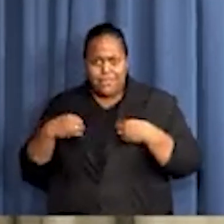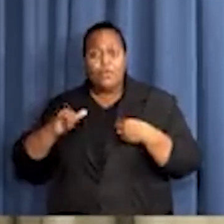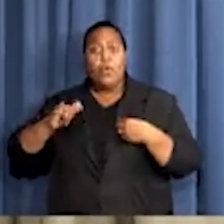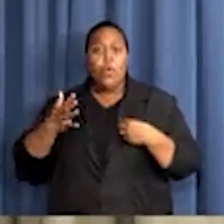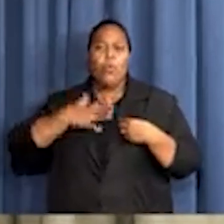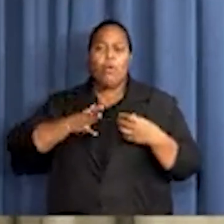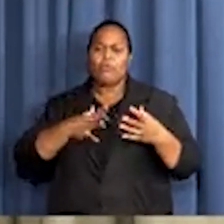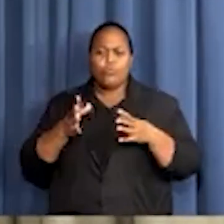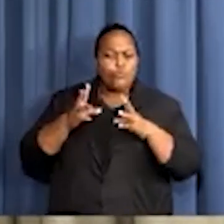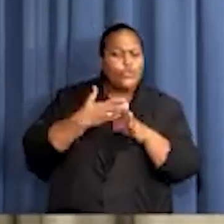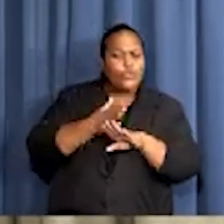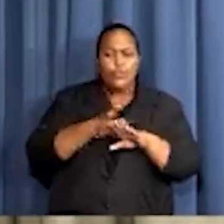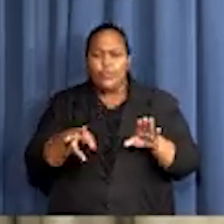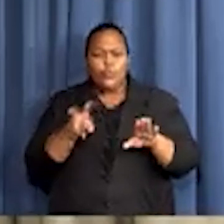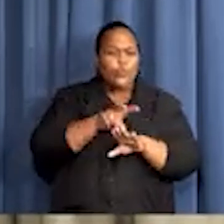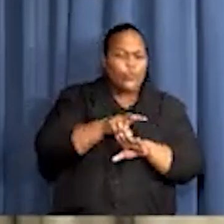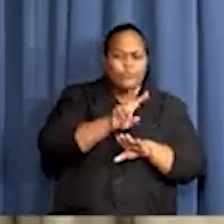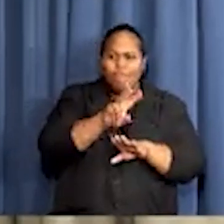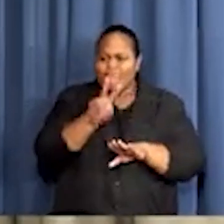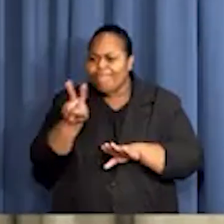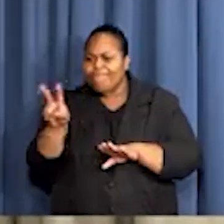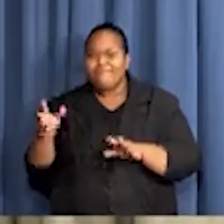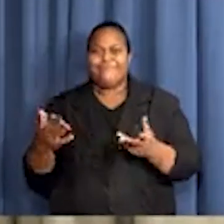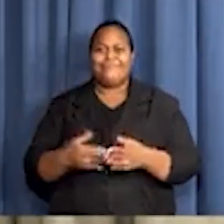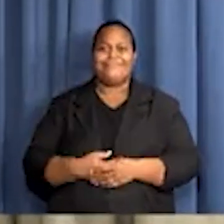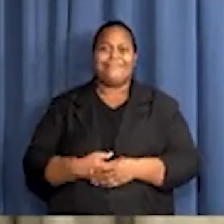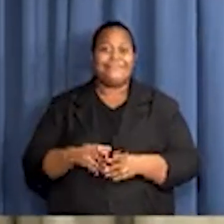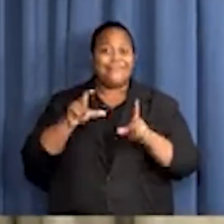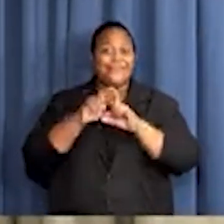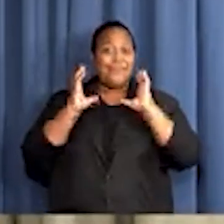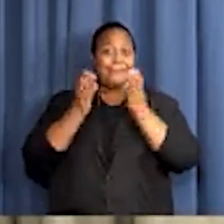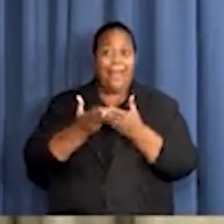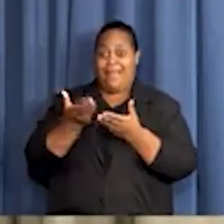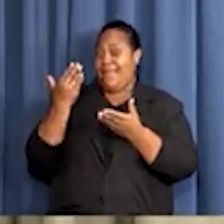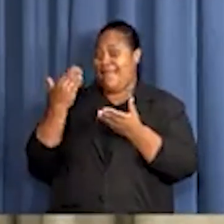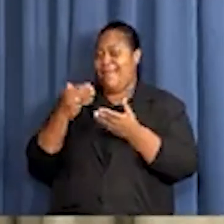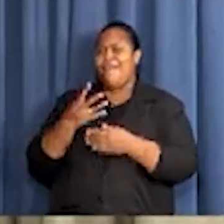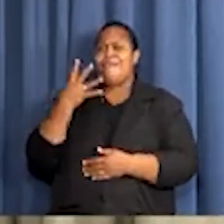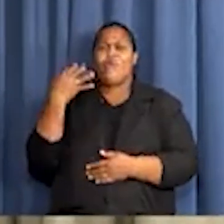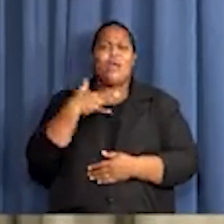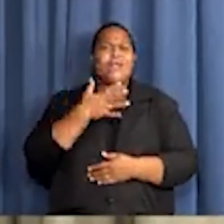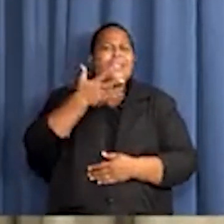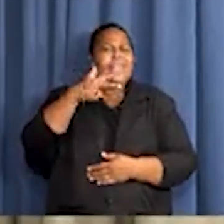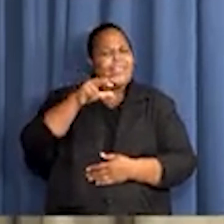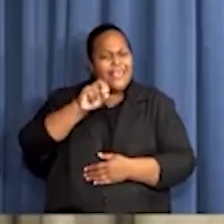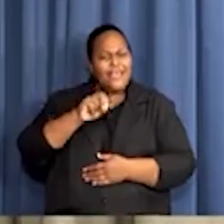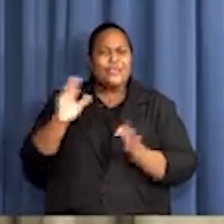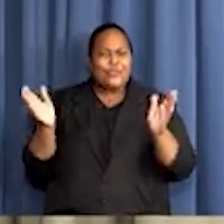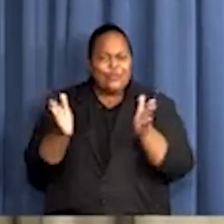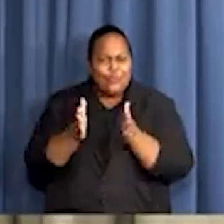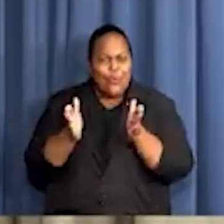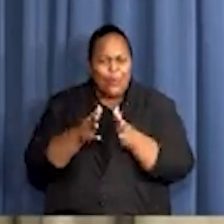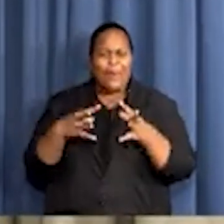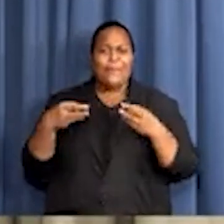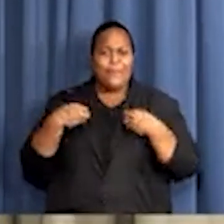into new ventures. Since December, approximately 480 small and medium